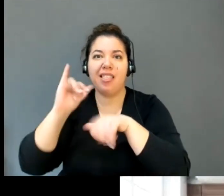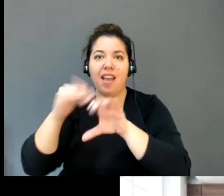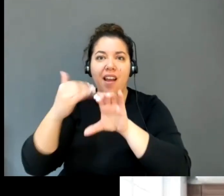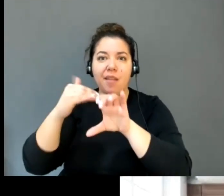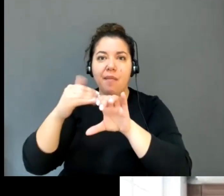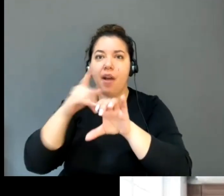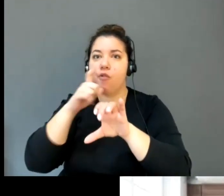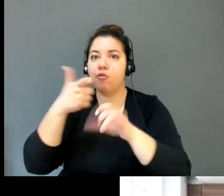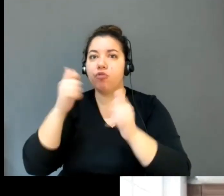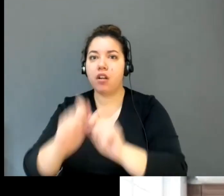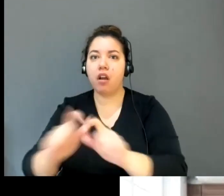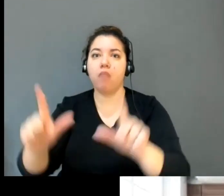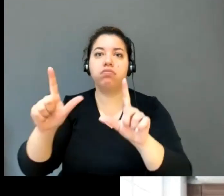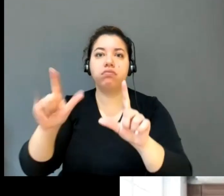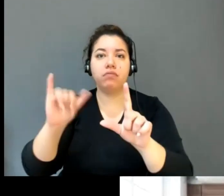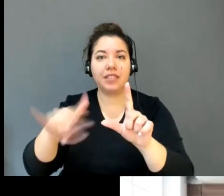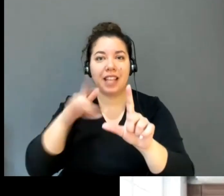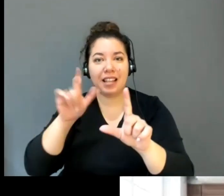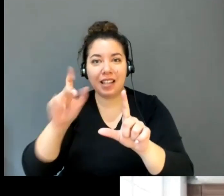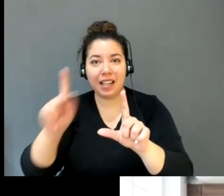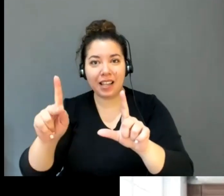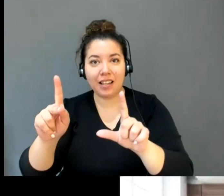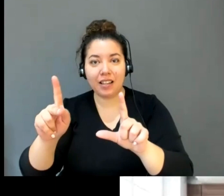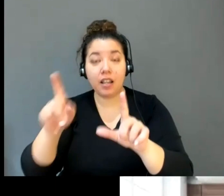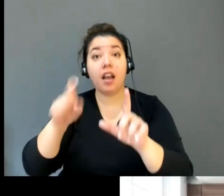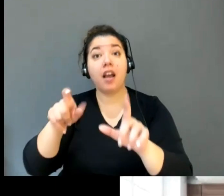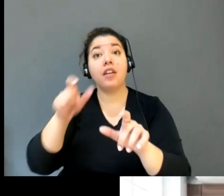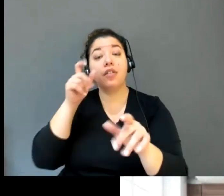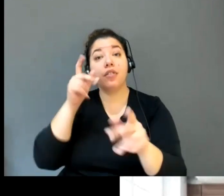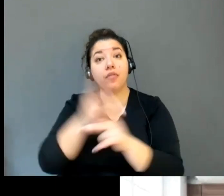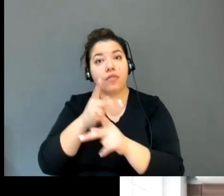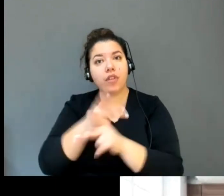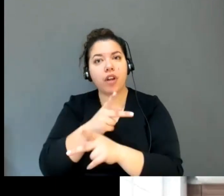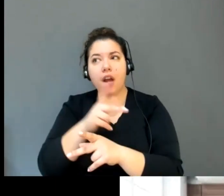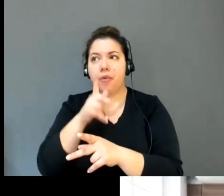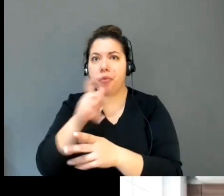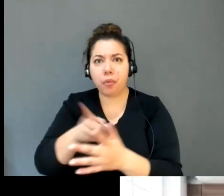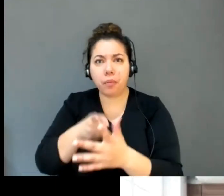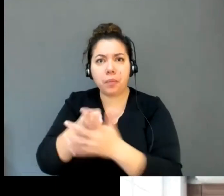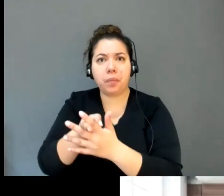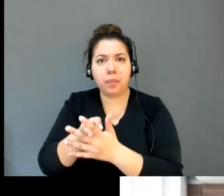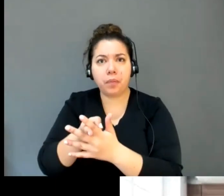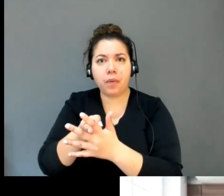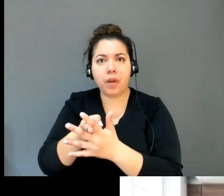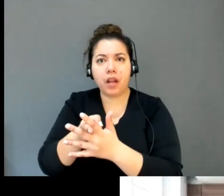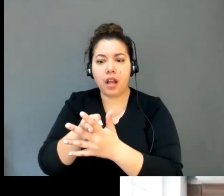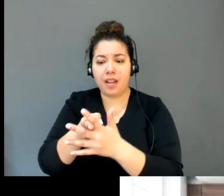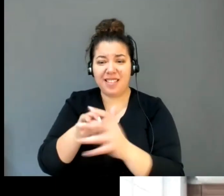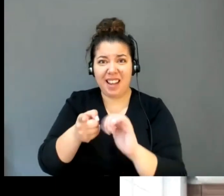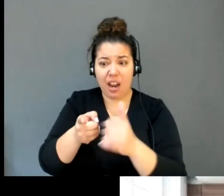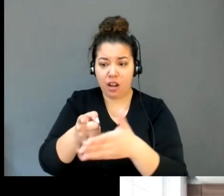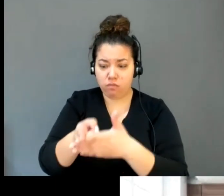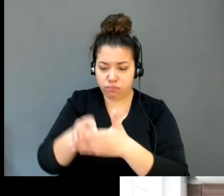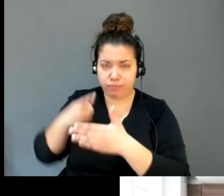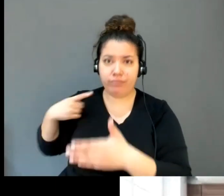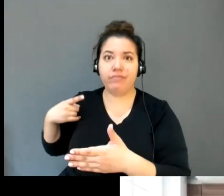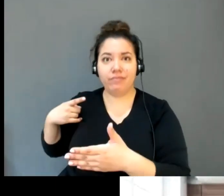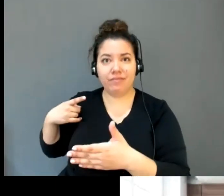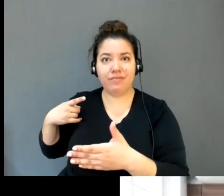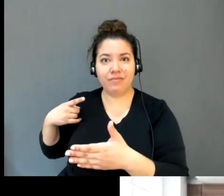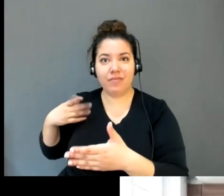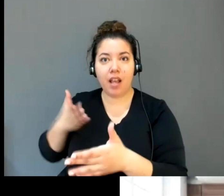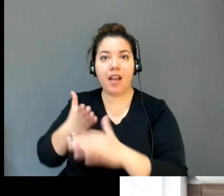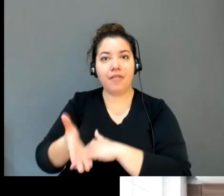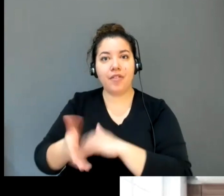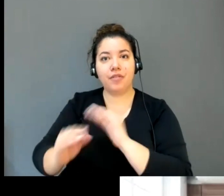link. We had to find out how the perpetrator got in. We had to make sure the perpetrator was out after we reset their